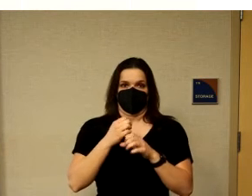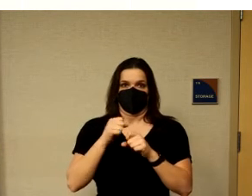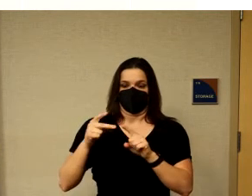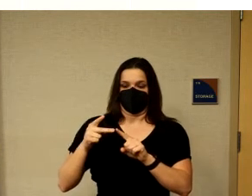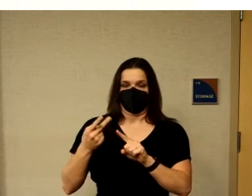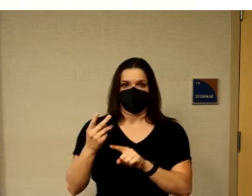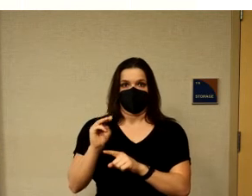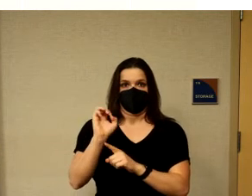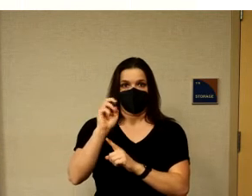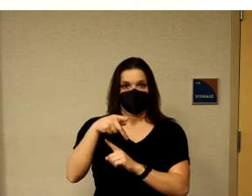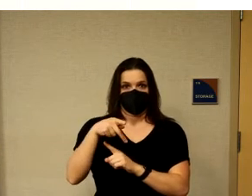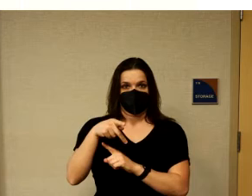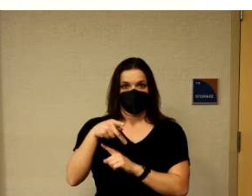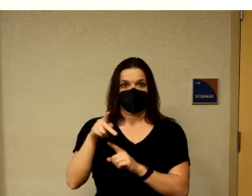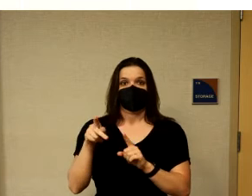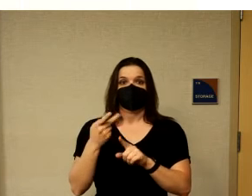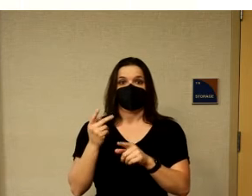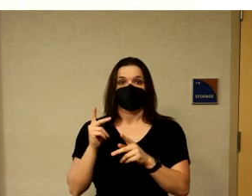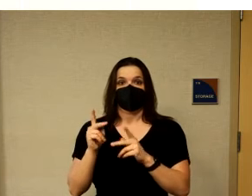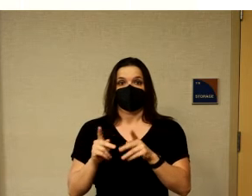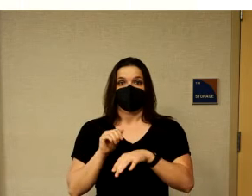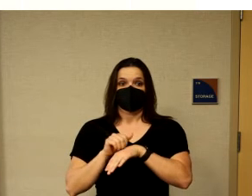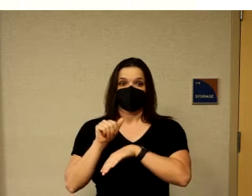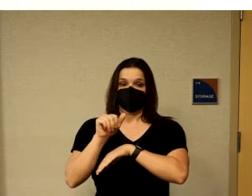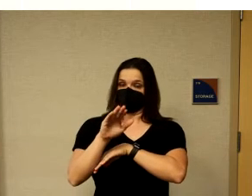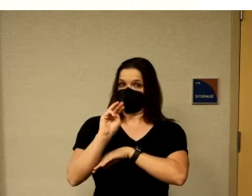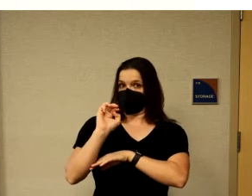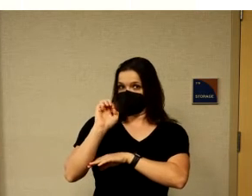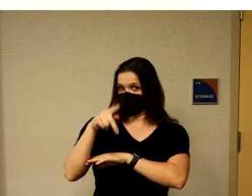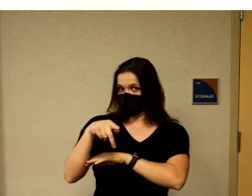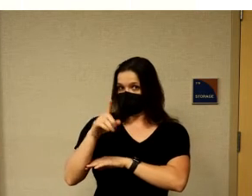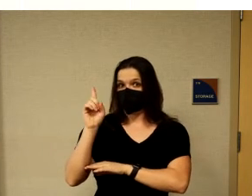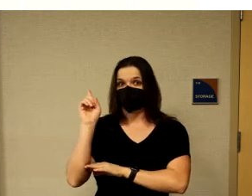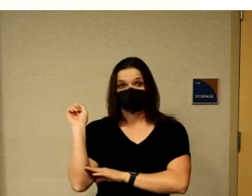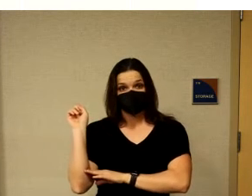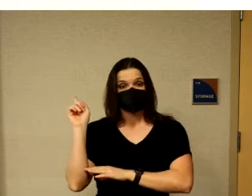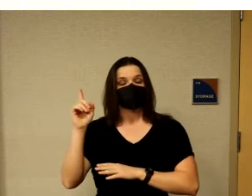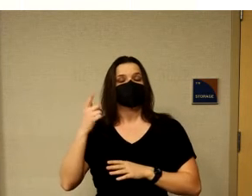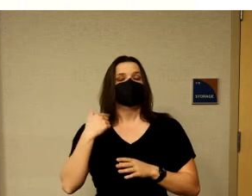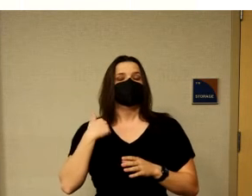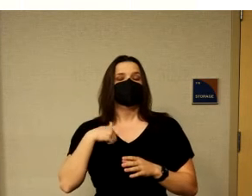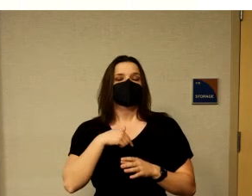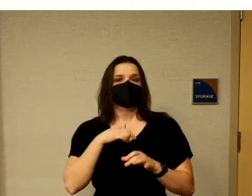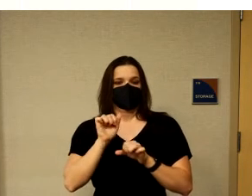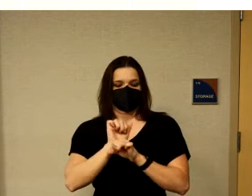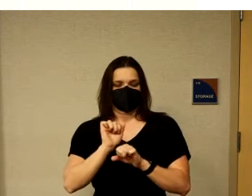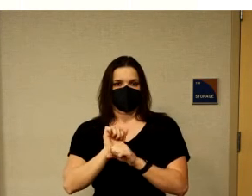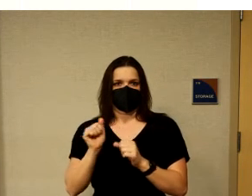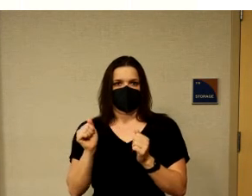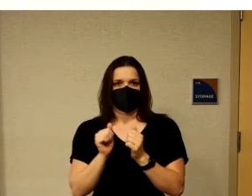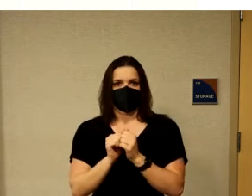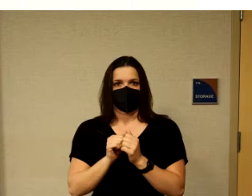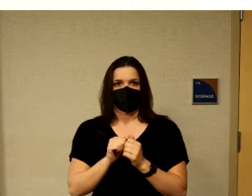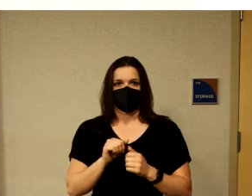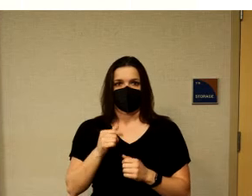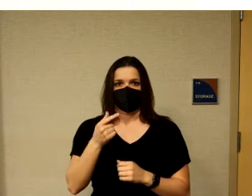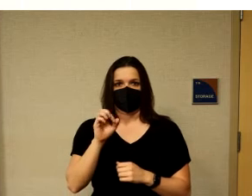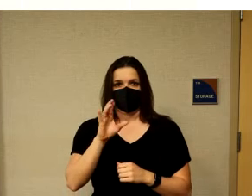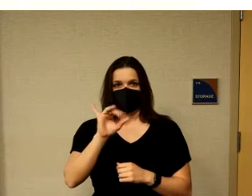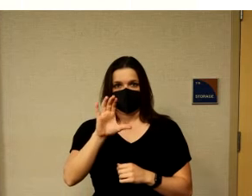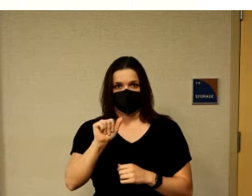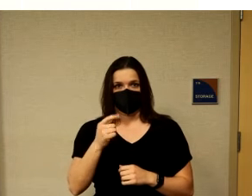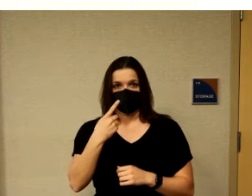second map, or the second public submission. Here, working with the demographer Jesus Garcia